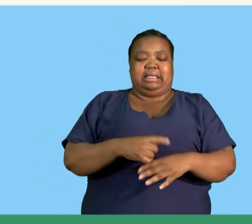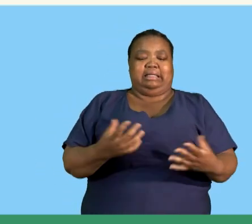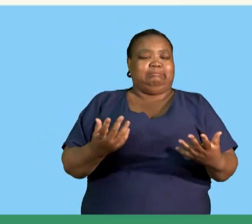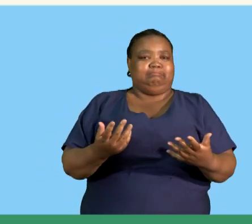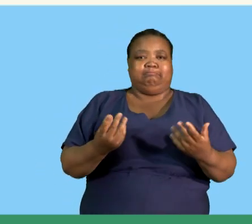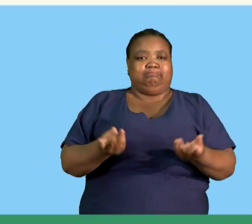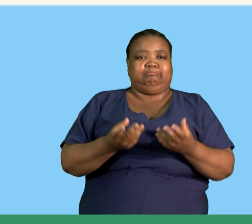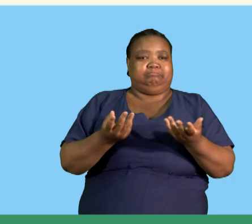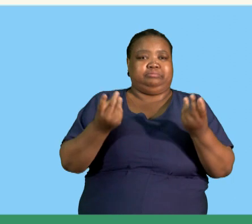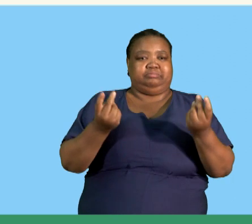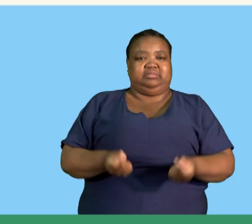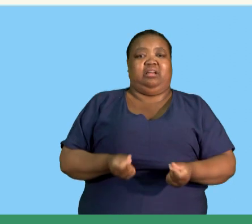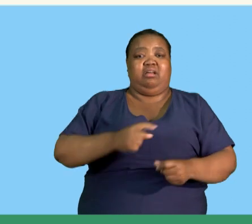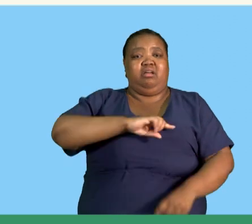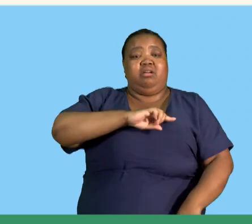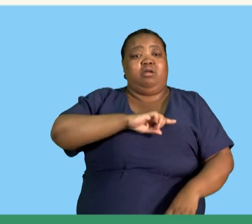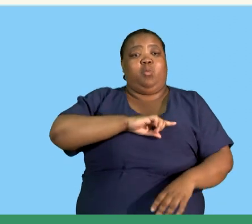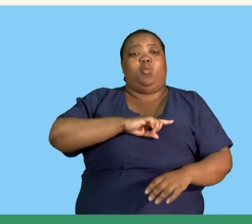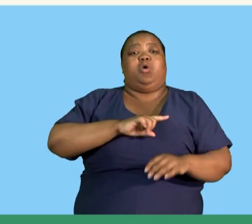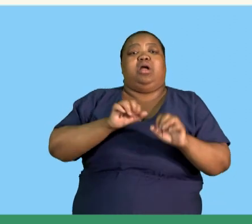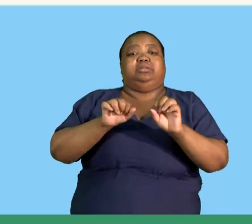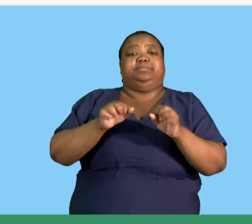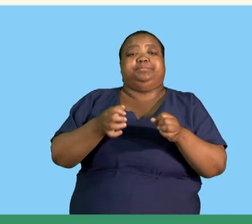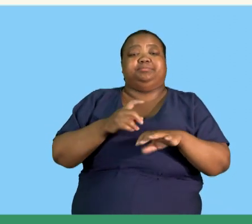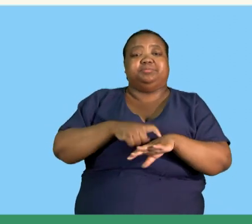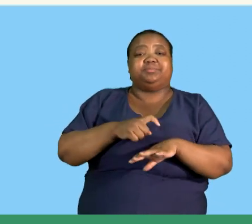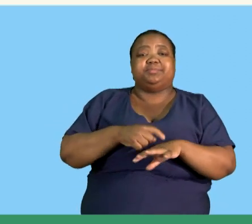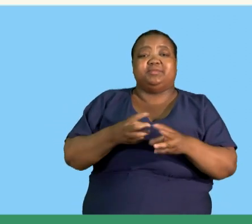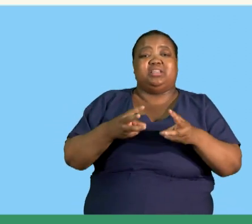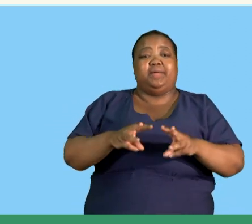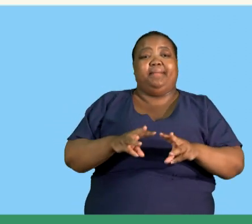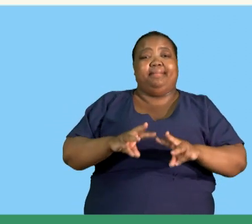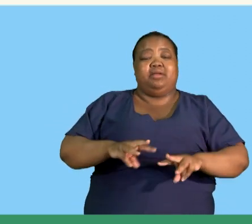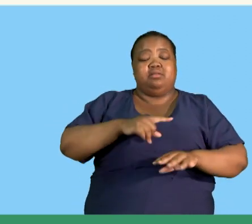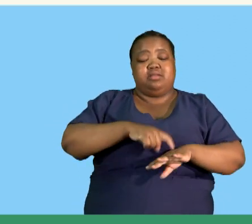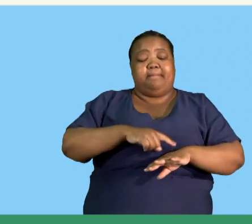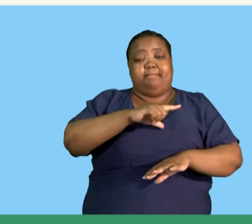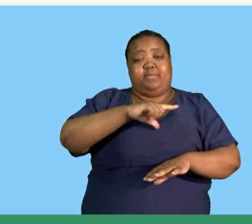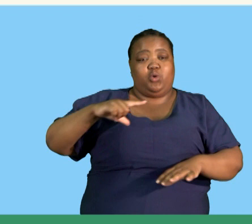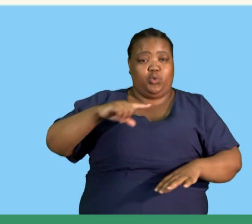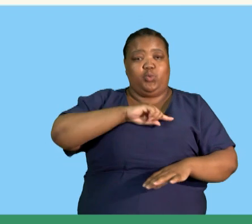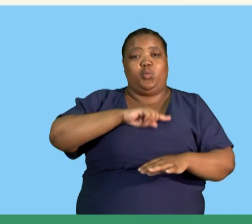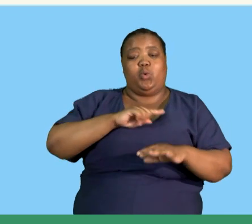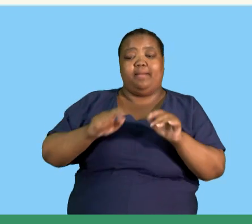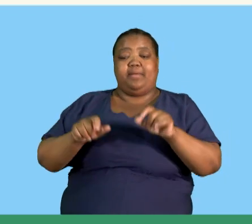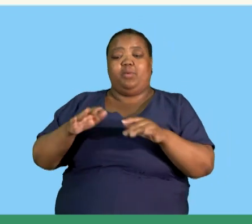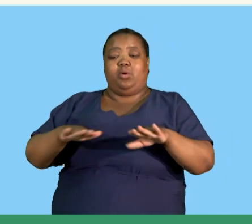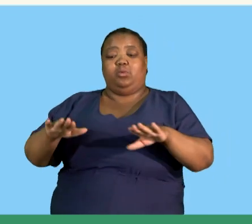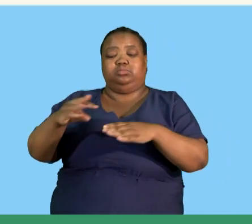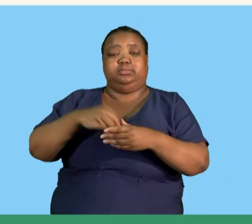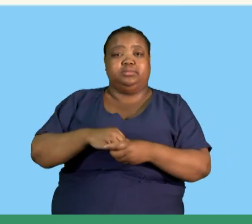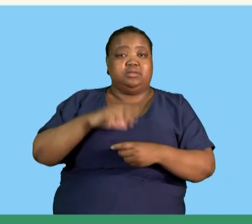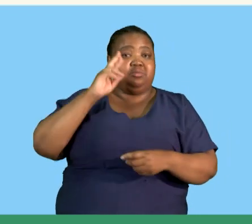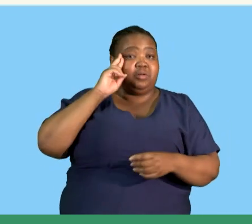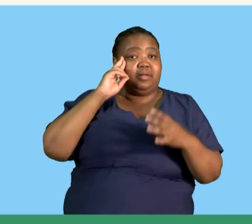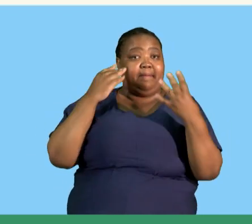since the business must stabilize before more changes can be made. So it's time consuming, and remember,